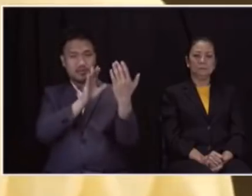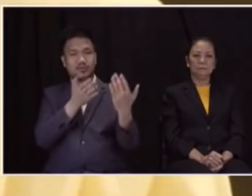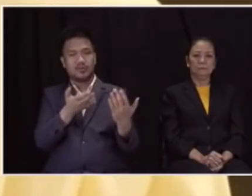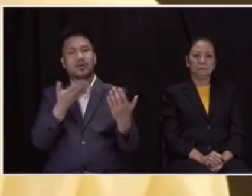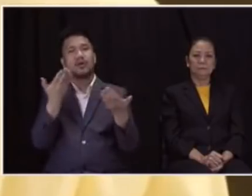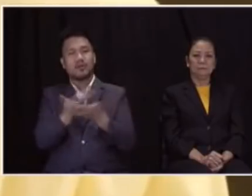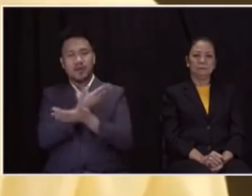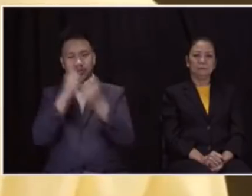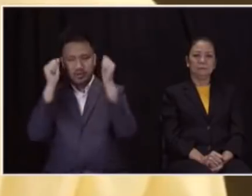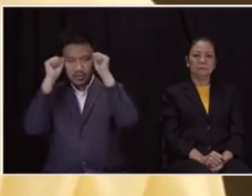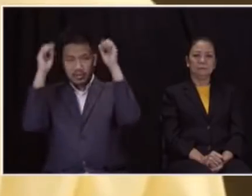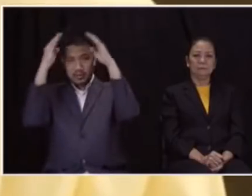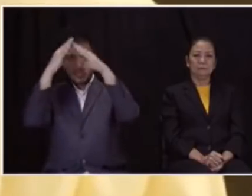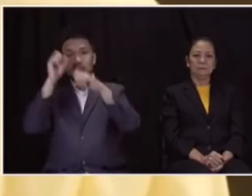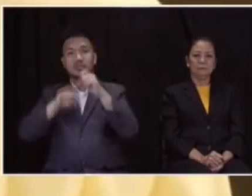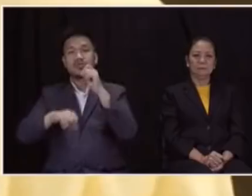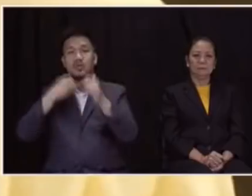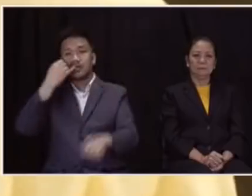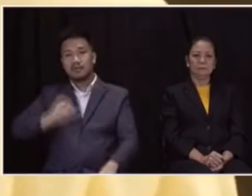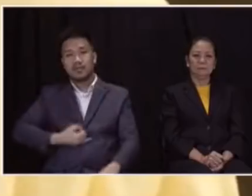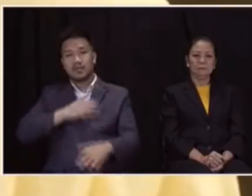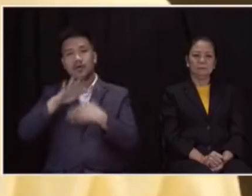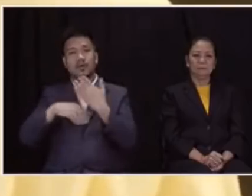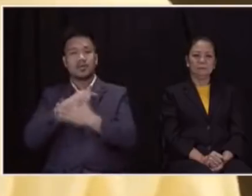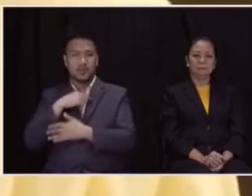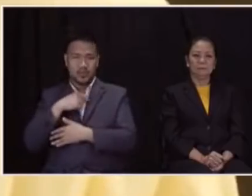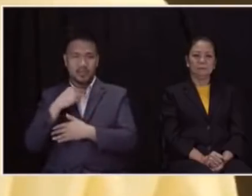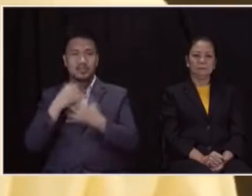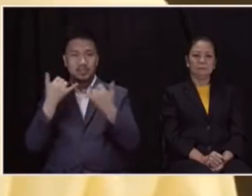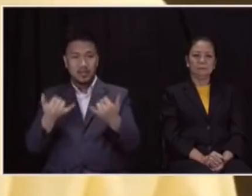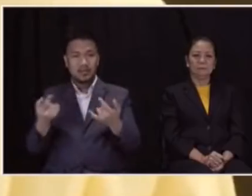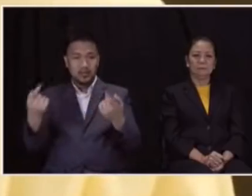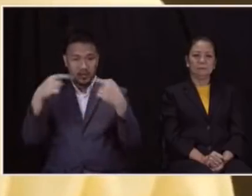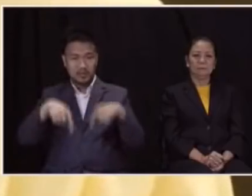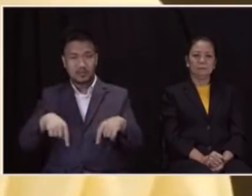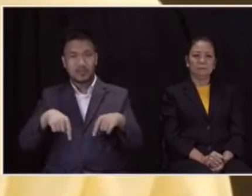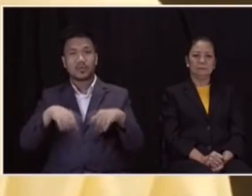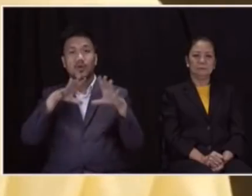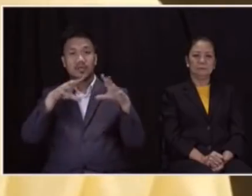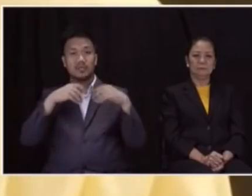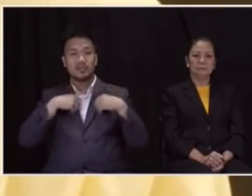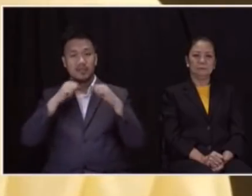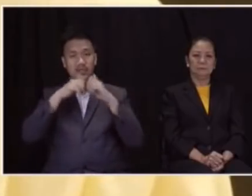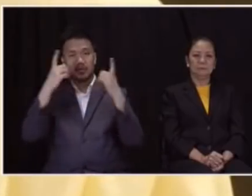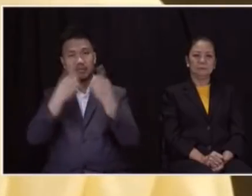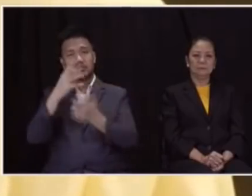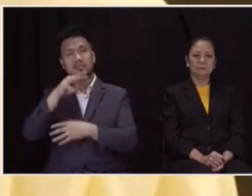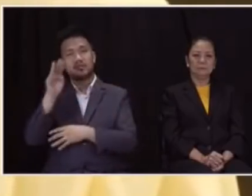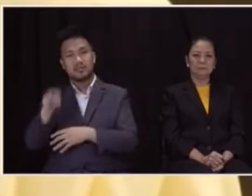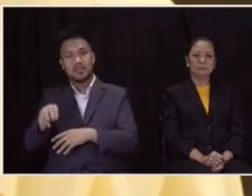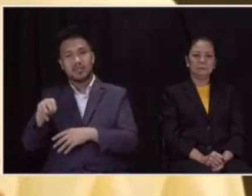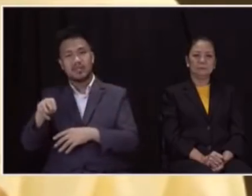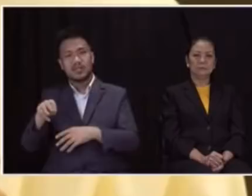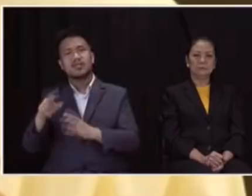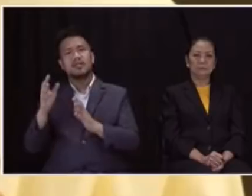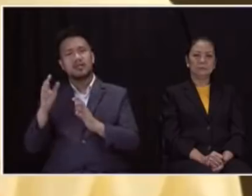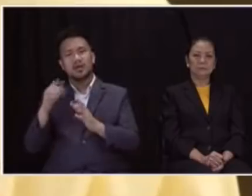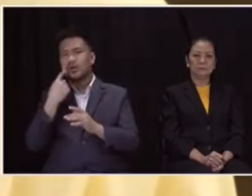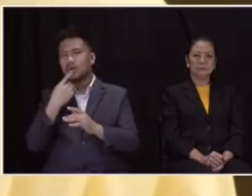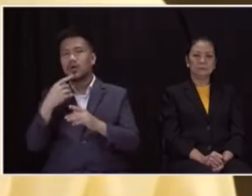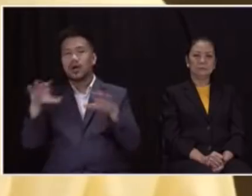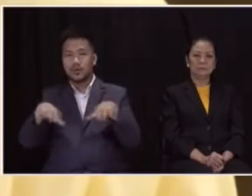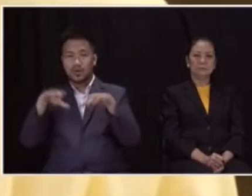I invite all the priests present who are incardinated in the Archdiocese and who